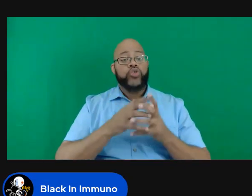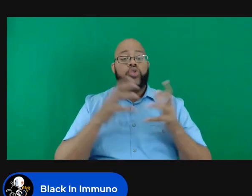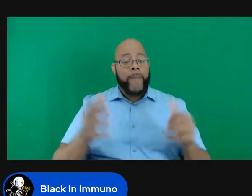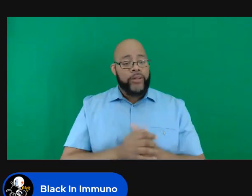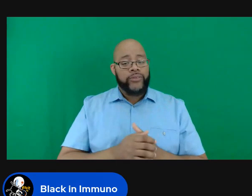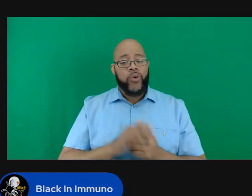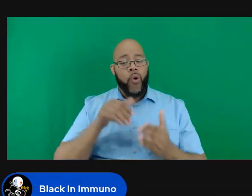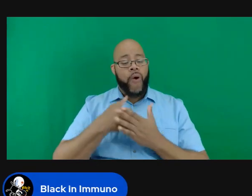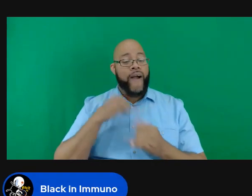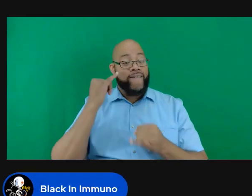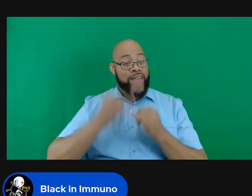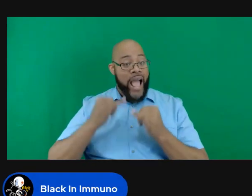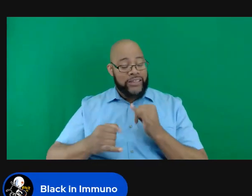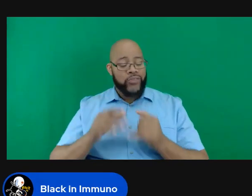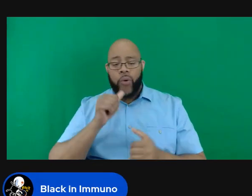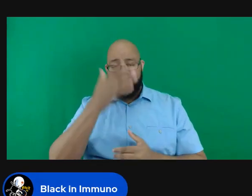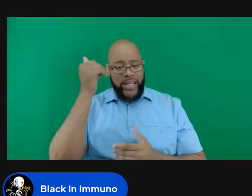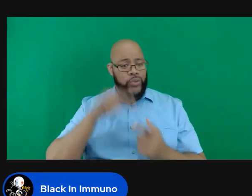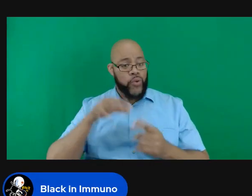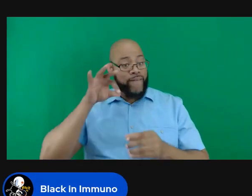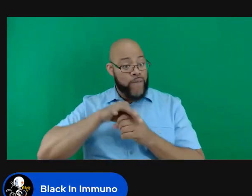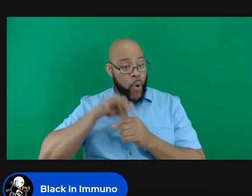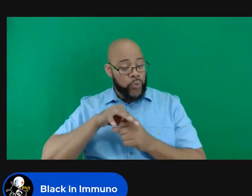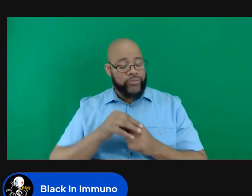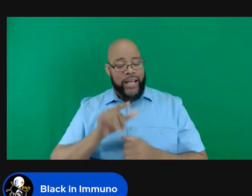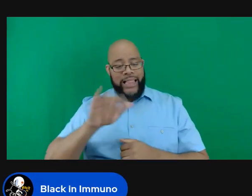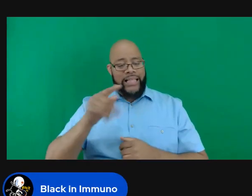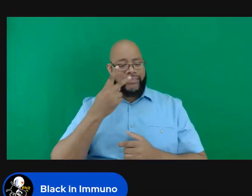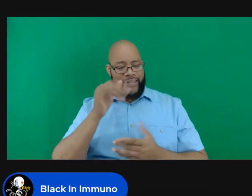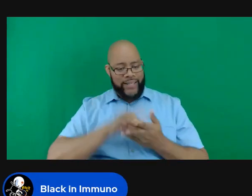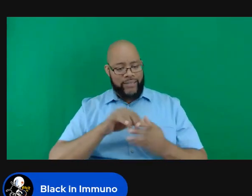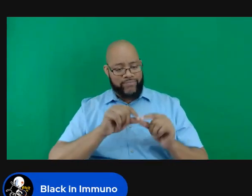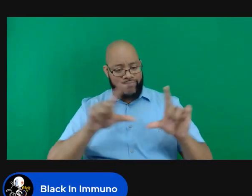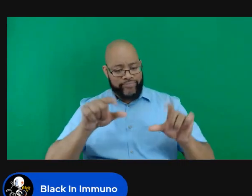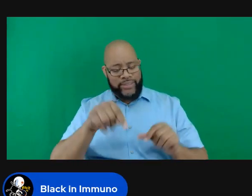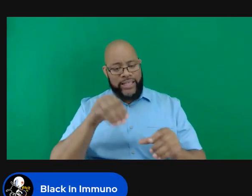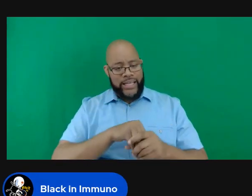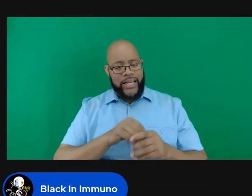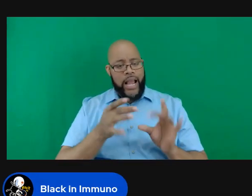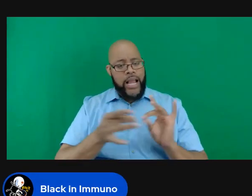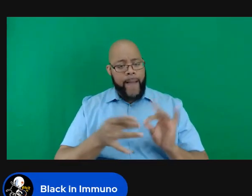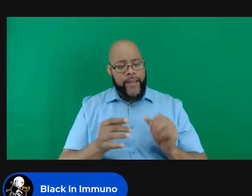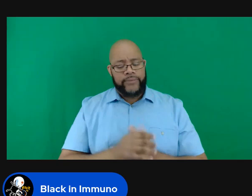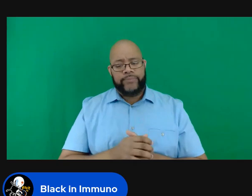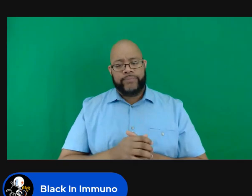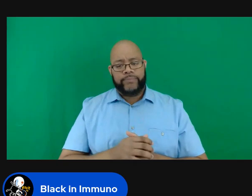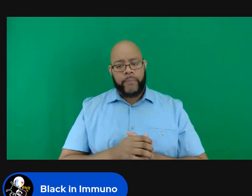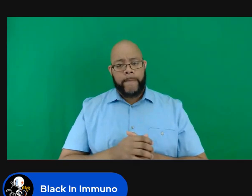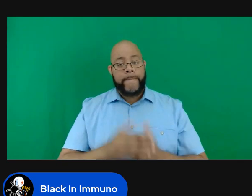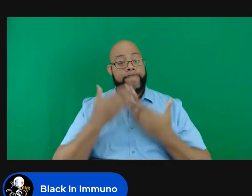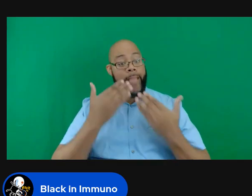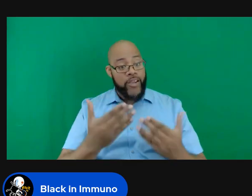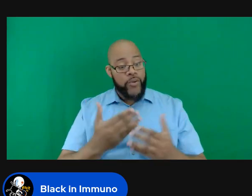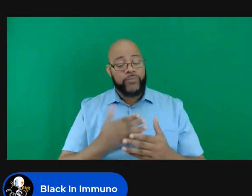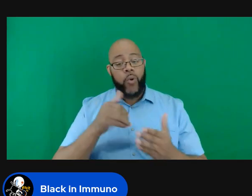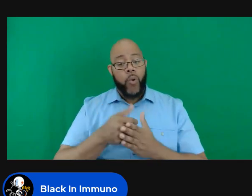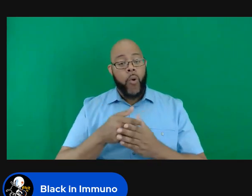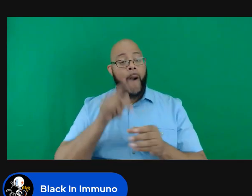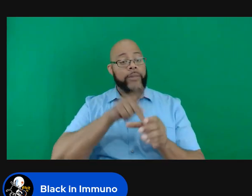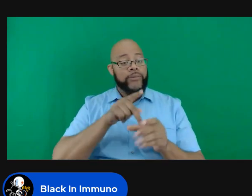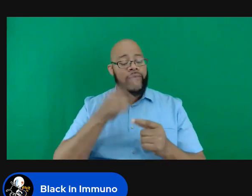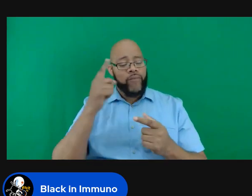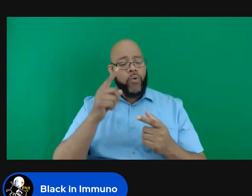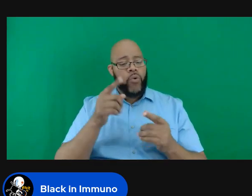to all of our finalists. Don't forget to vote. The link is in the comments. Thank you to all the participants for